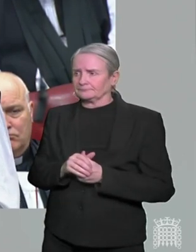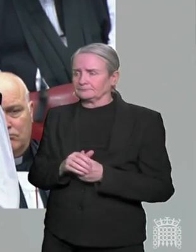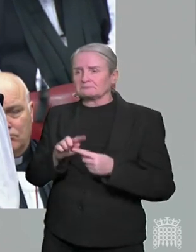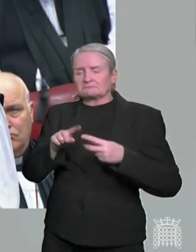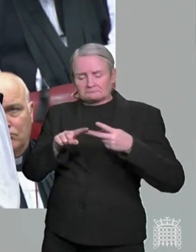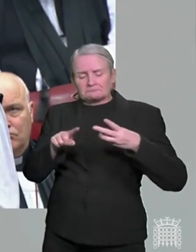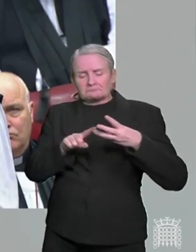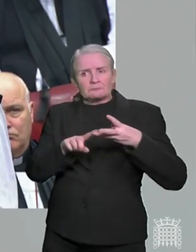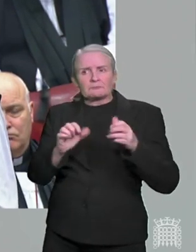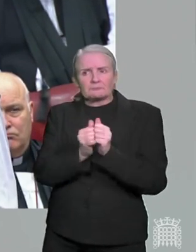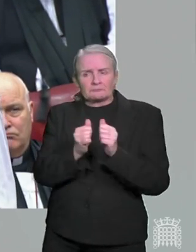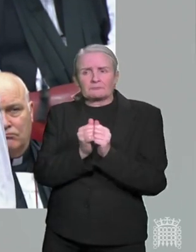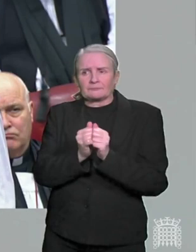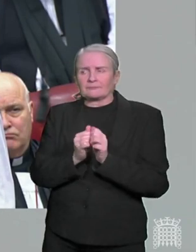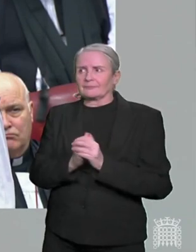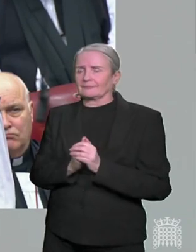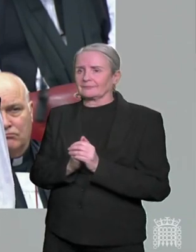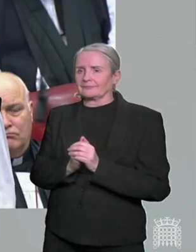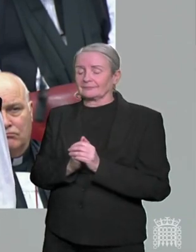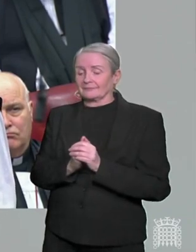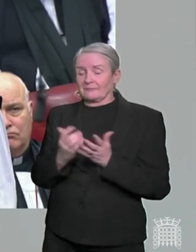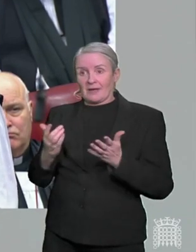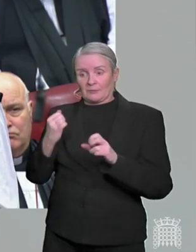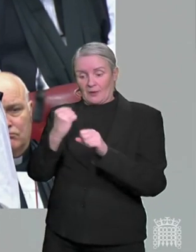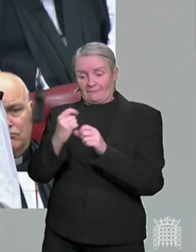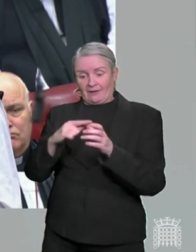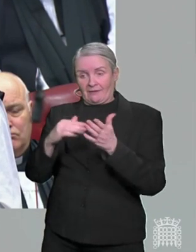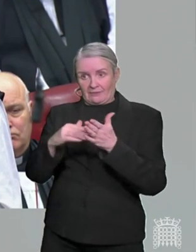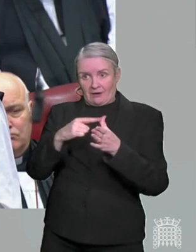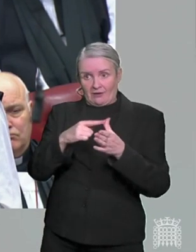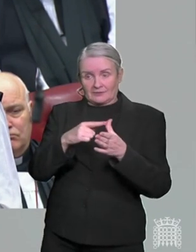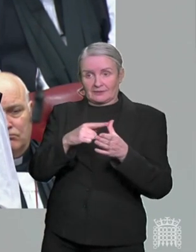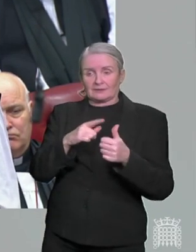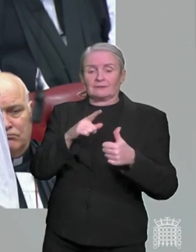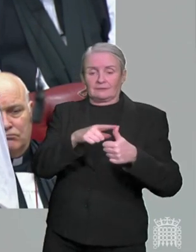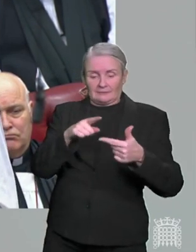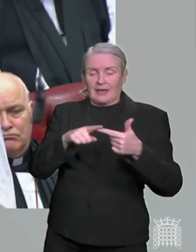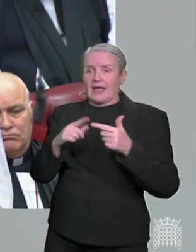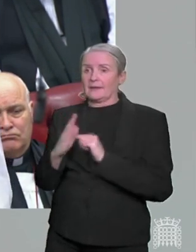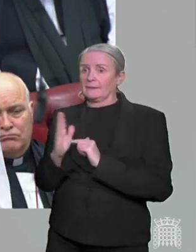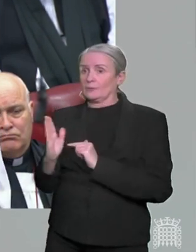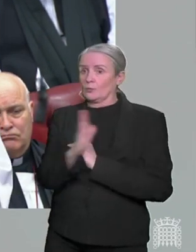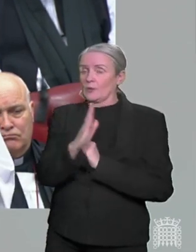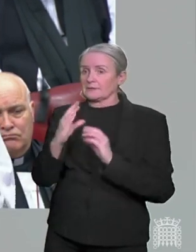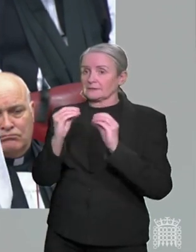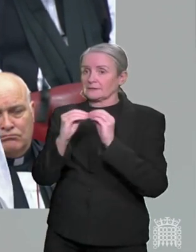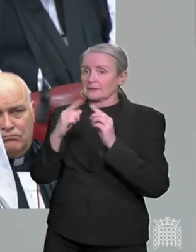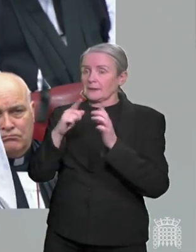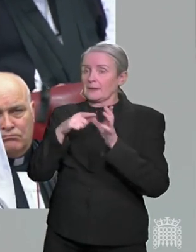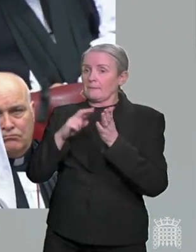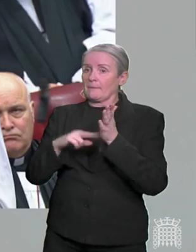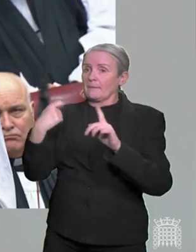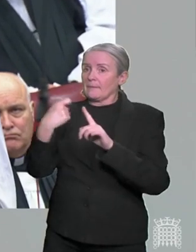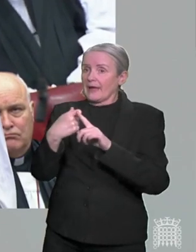But it's not only in Gaza that we're seeing tragedy. We're seeing it also in the West Bank, where it